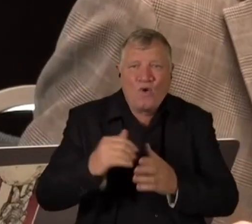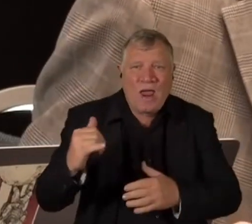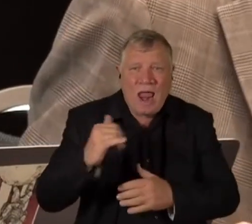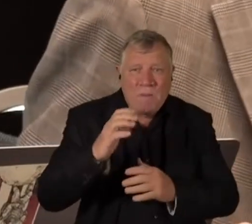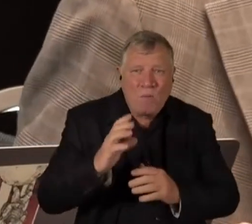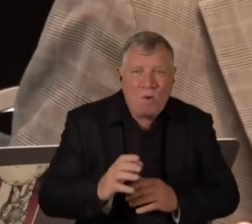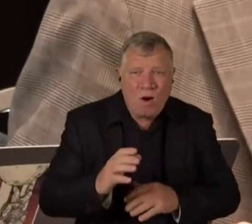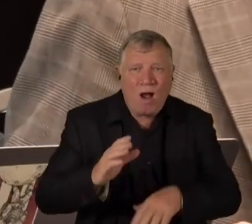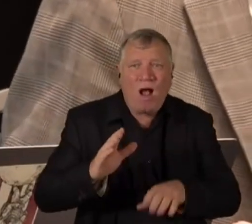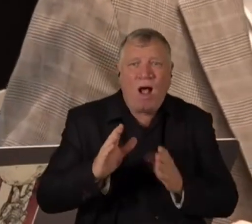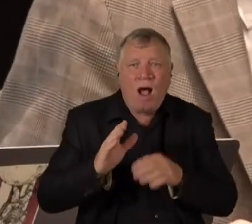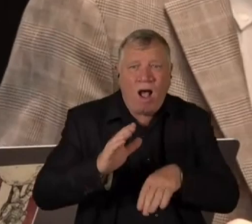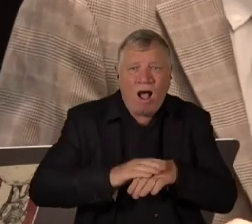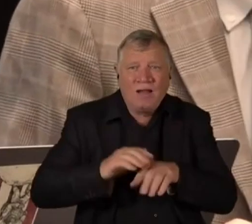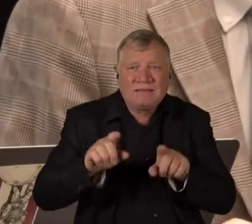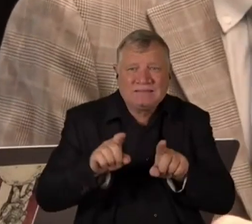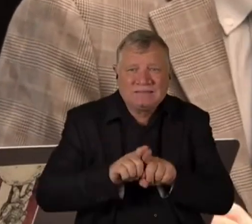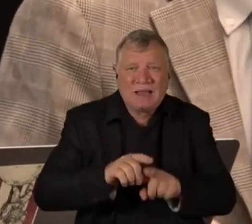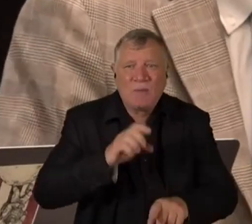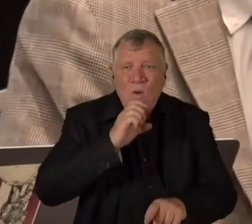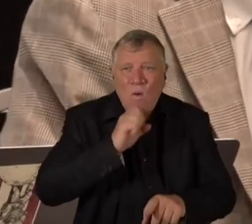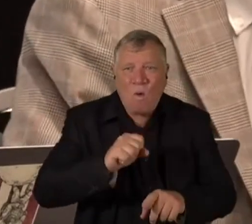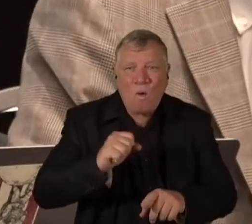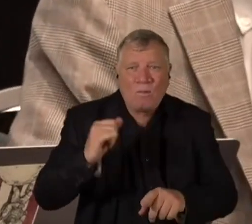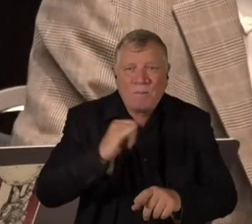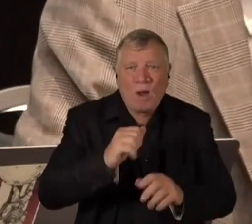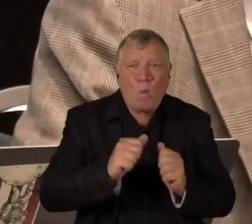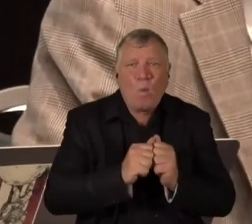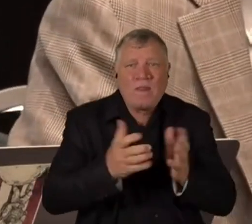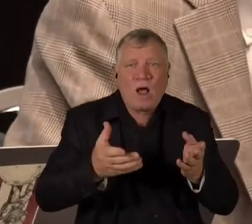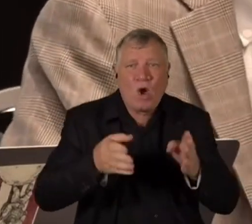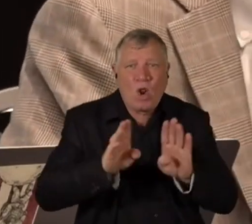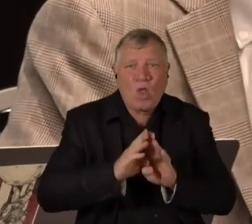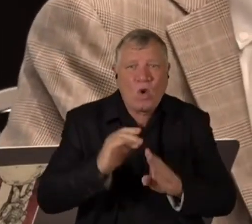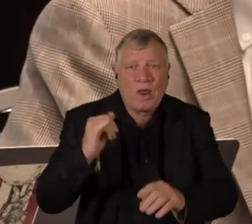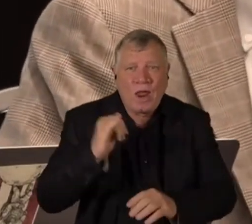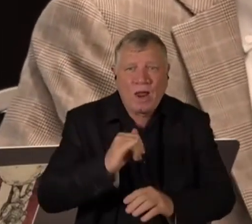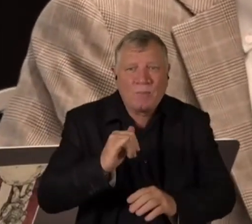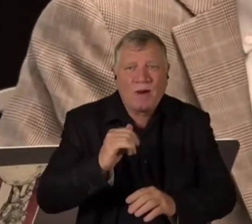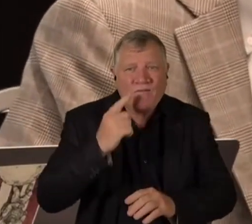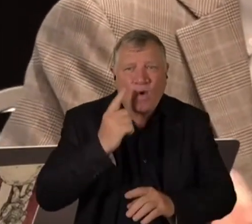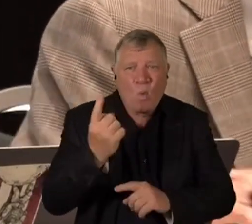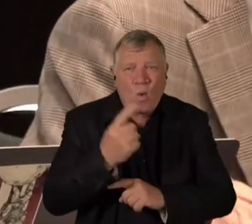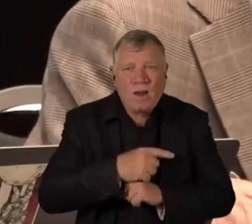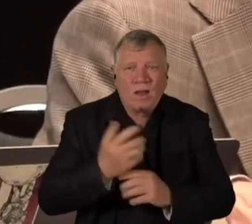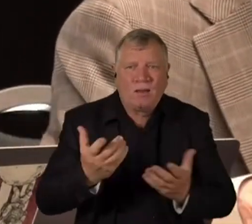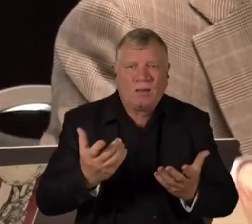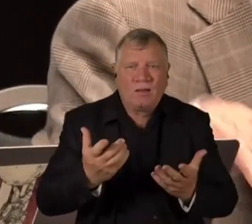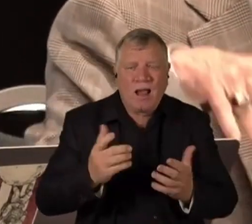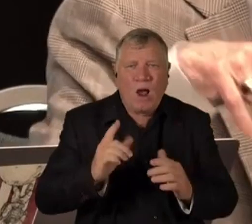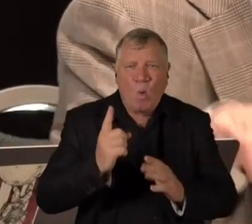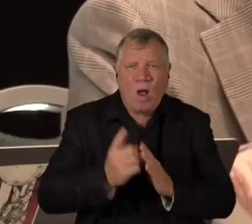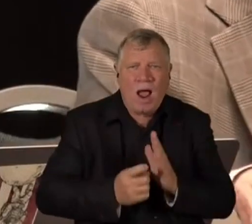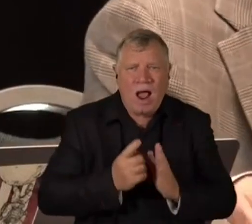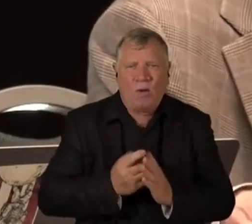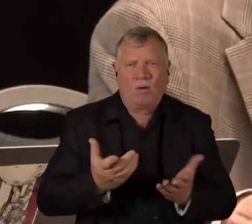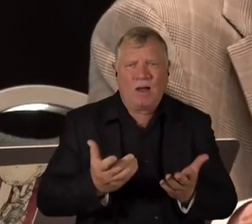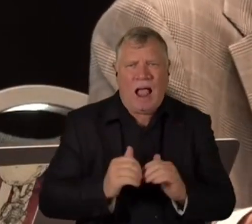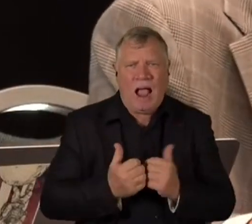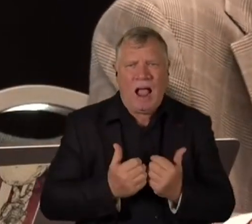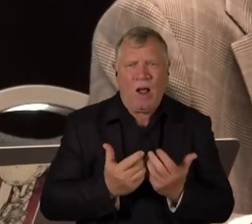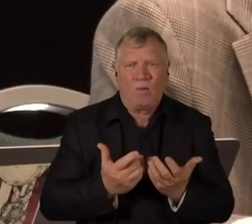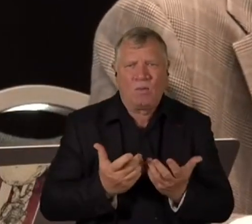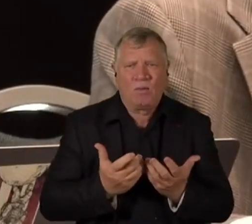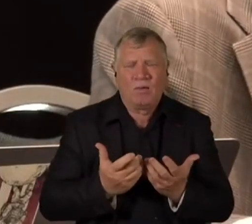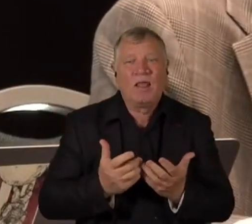airport, on the same site as the old airport without ever closing the airport, even for 1 day or 1 hour?